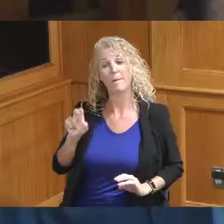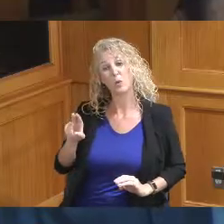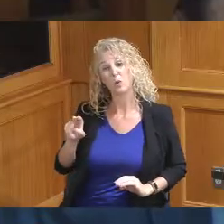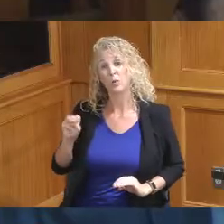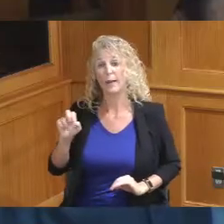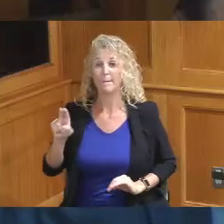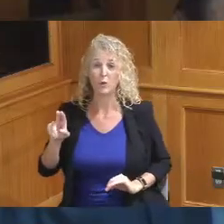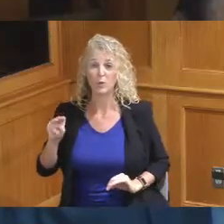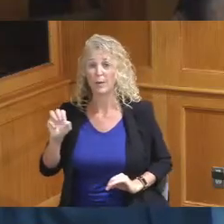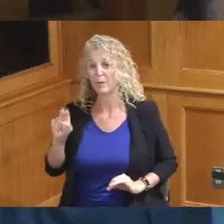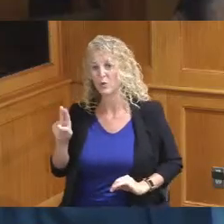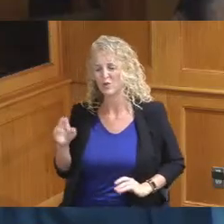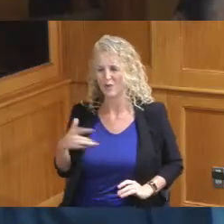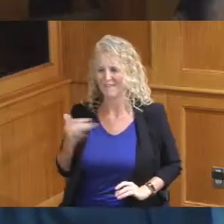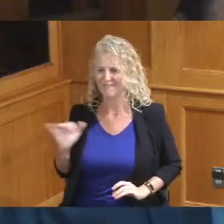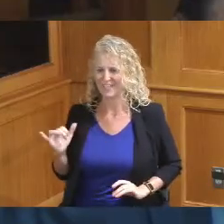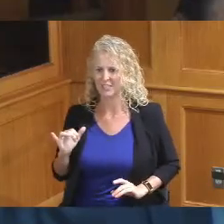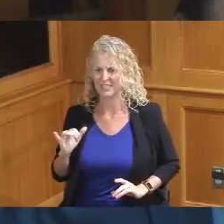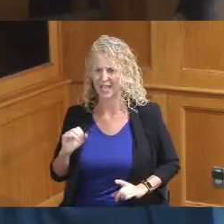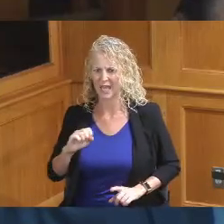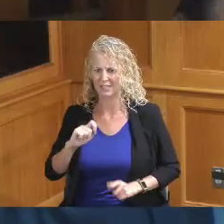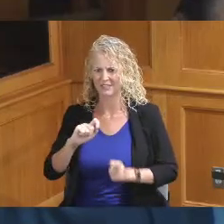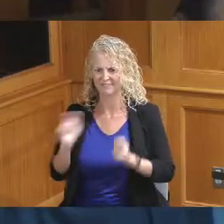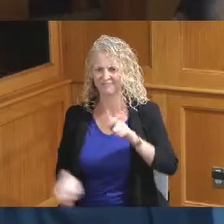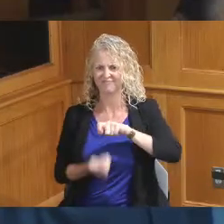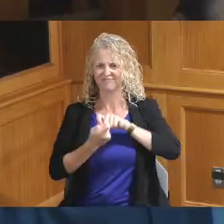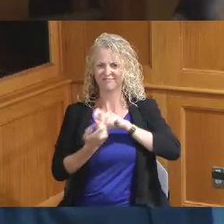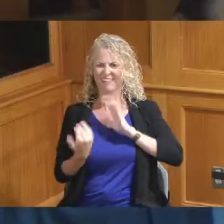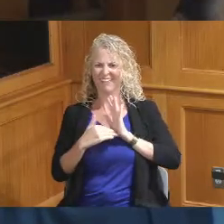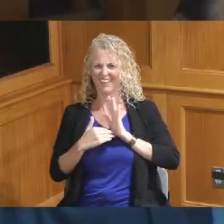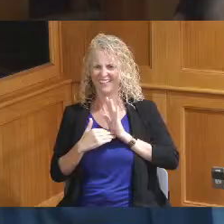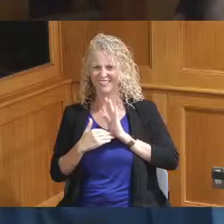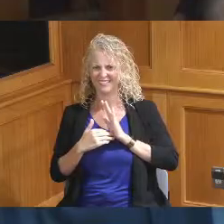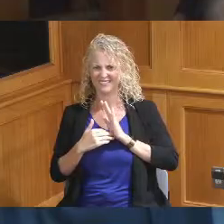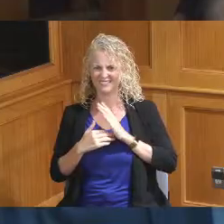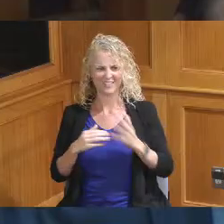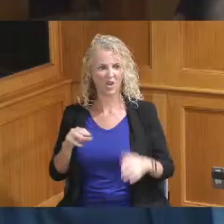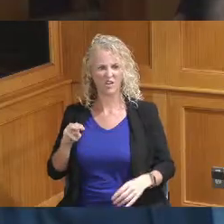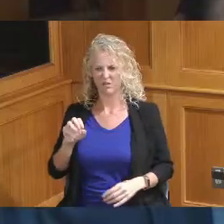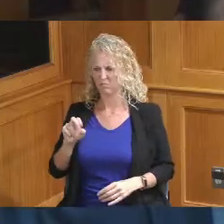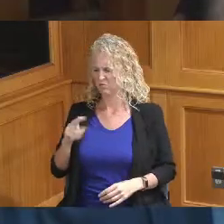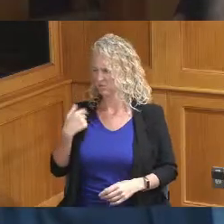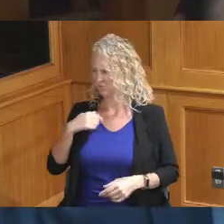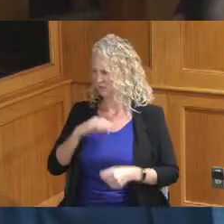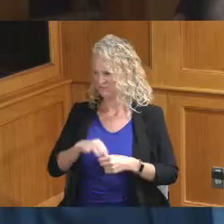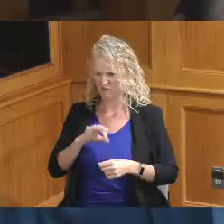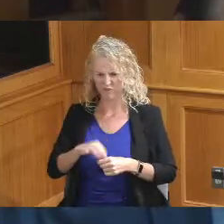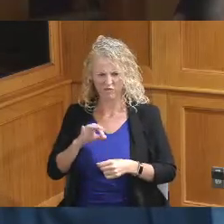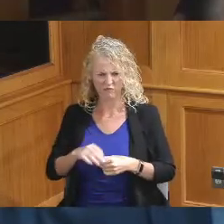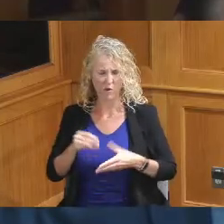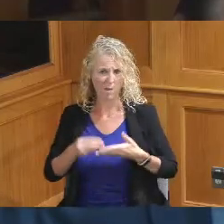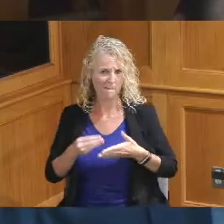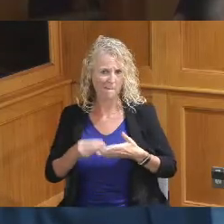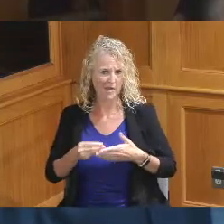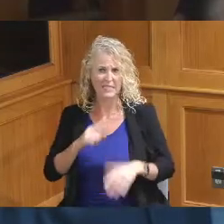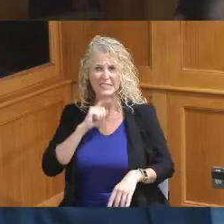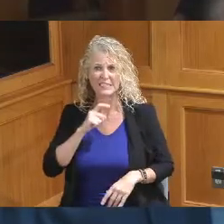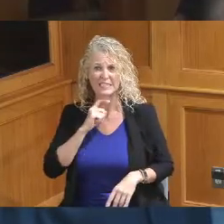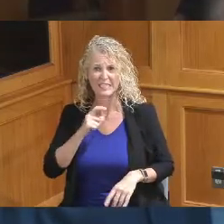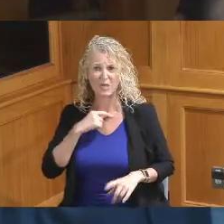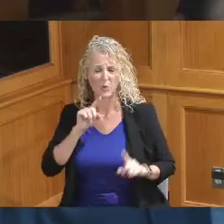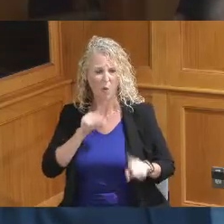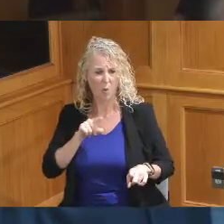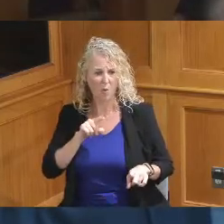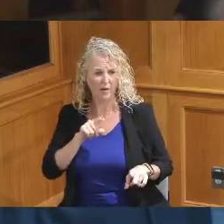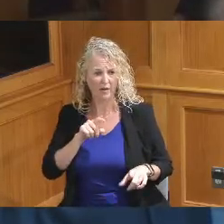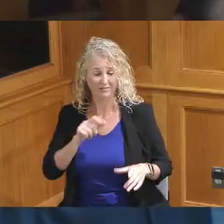MOU is biting us. Every week it's another MOU vote. We voted to stockpile some steel or order some steel.